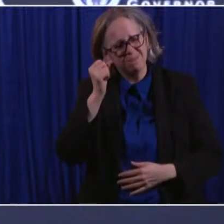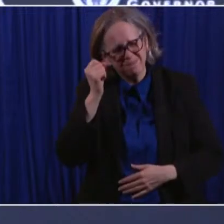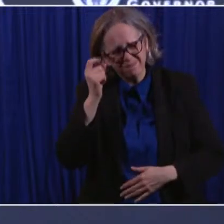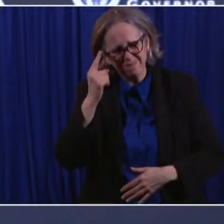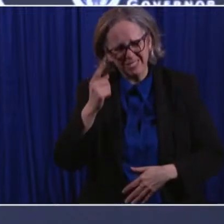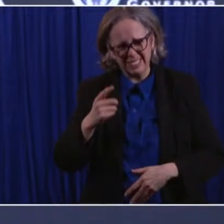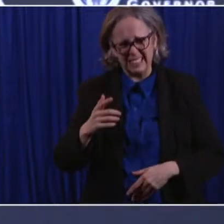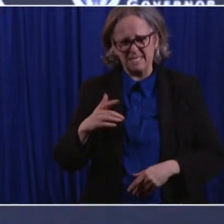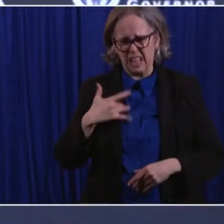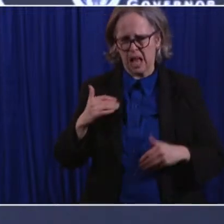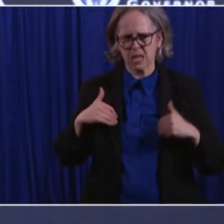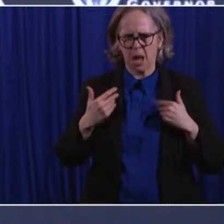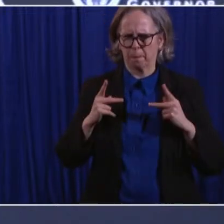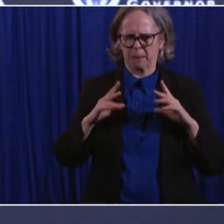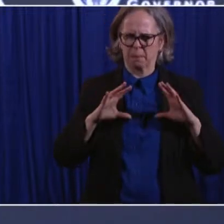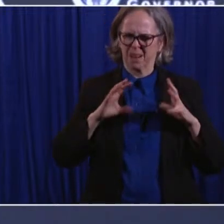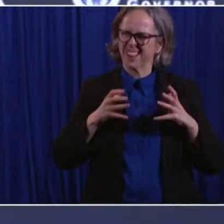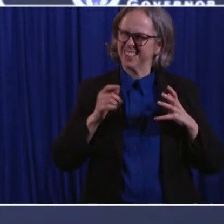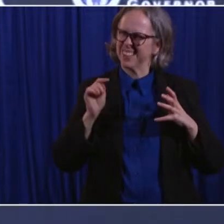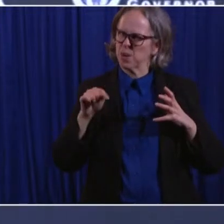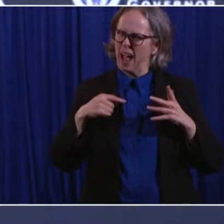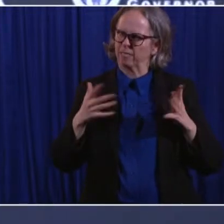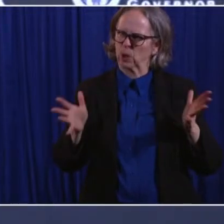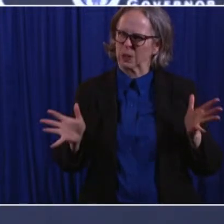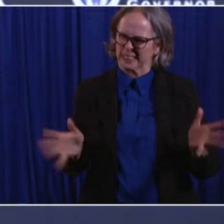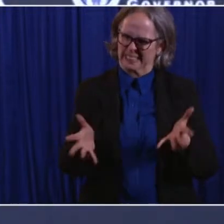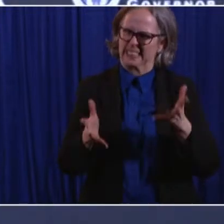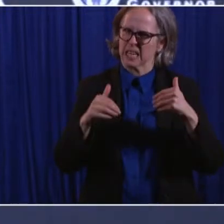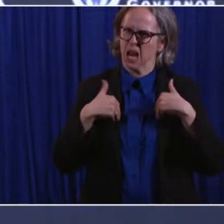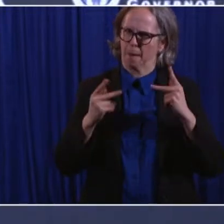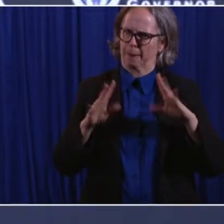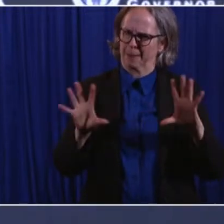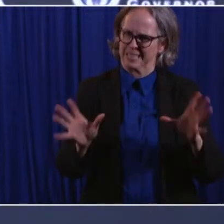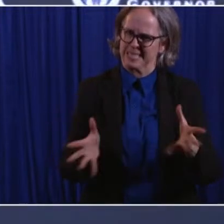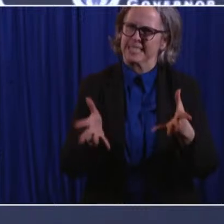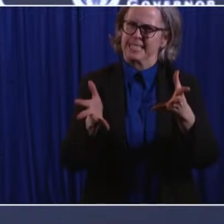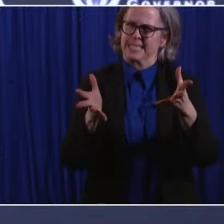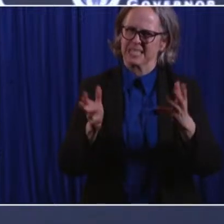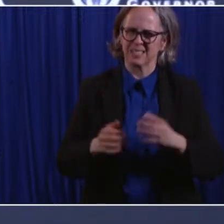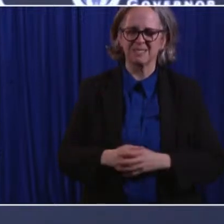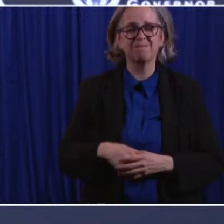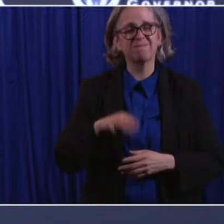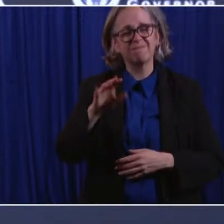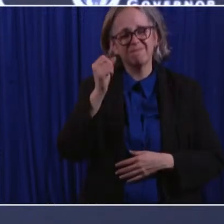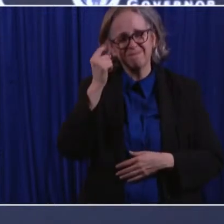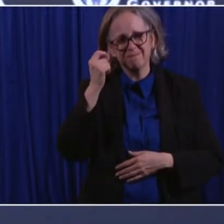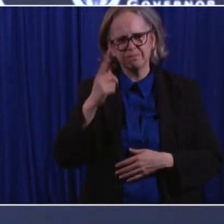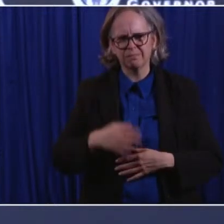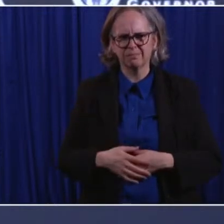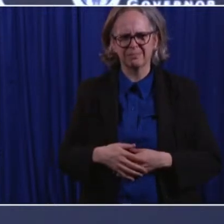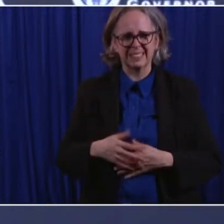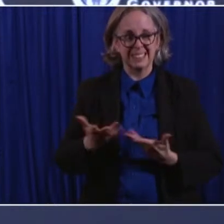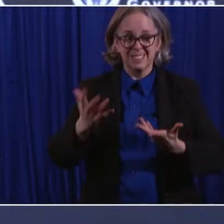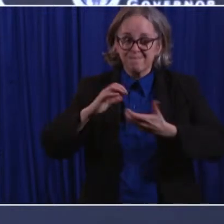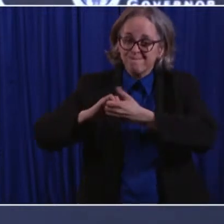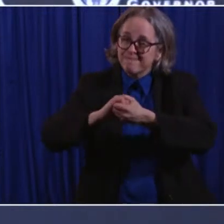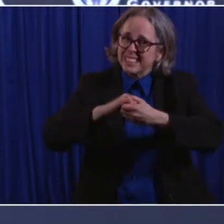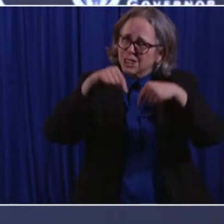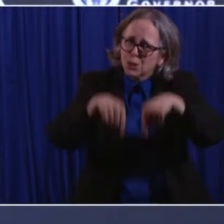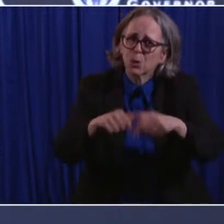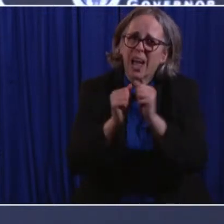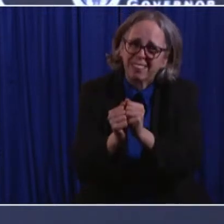spread down. And it's really, we are all in this together. We said this at the beginning, and we're ending